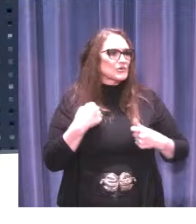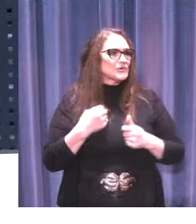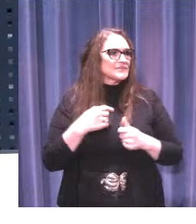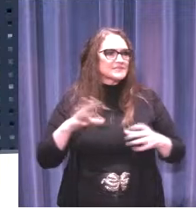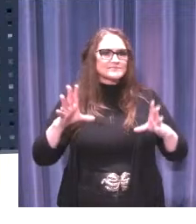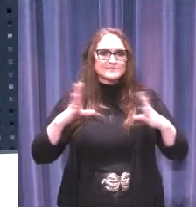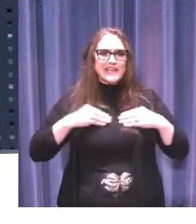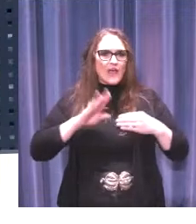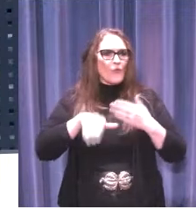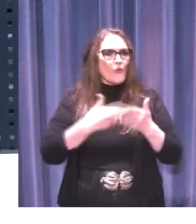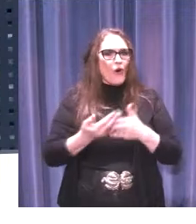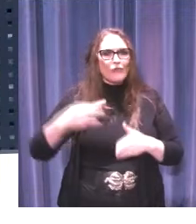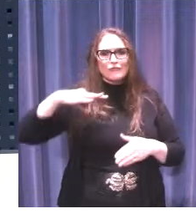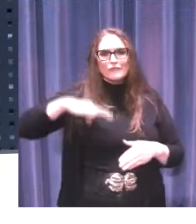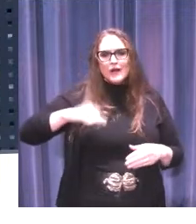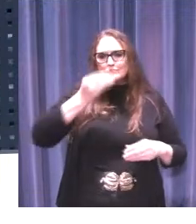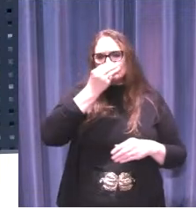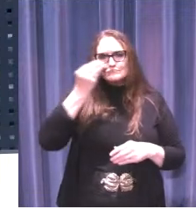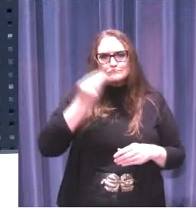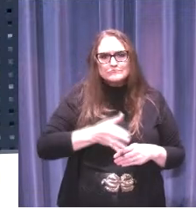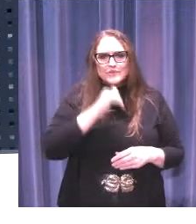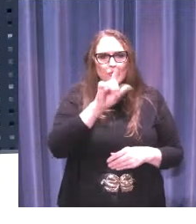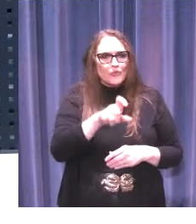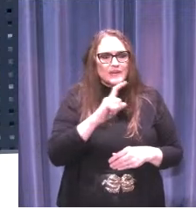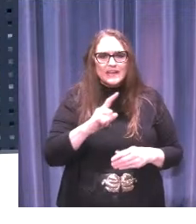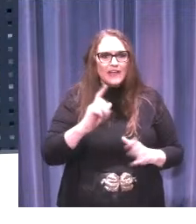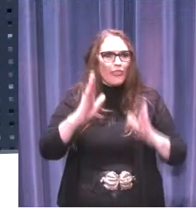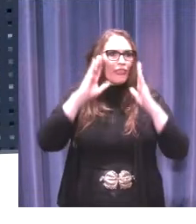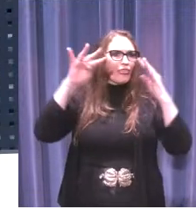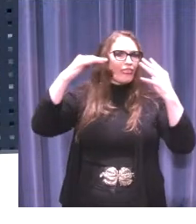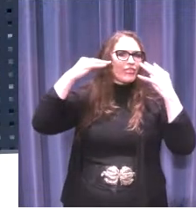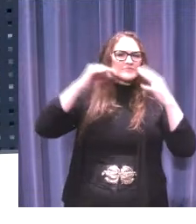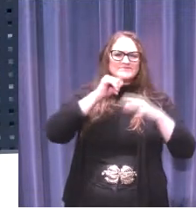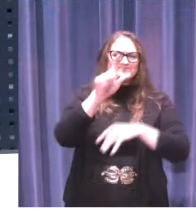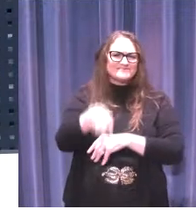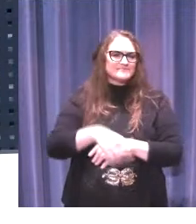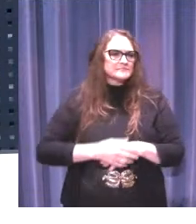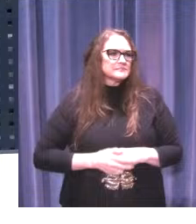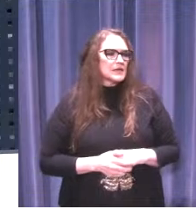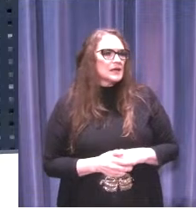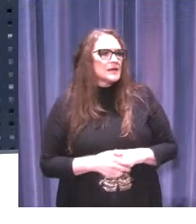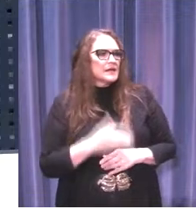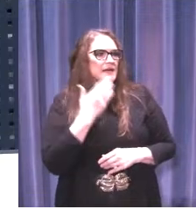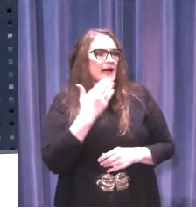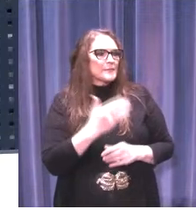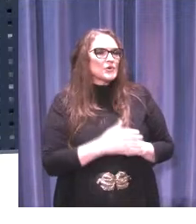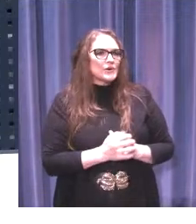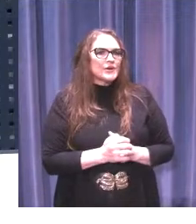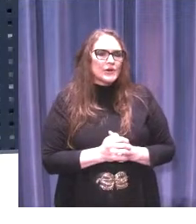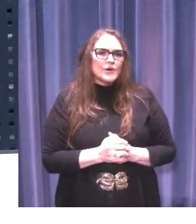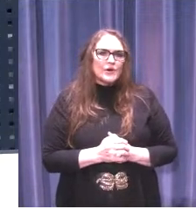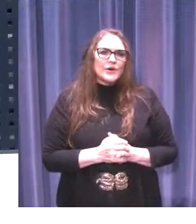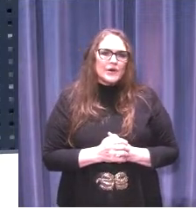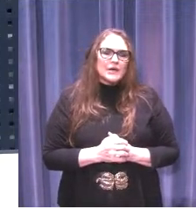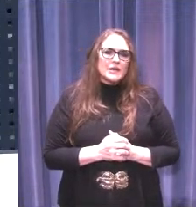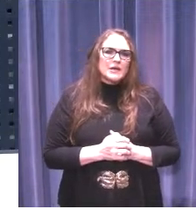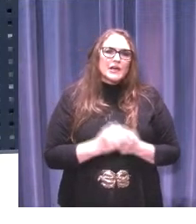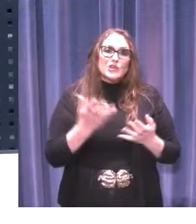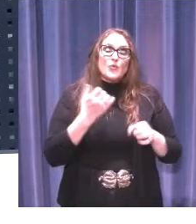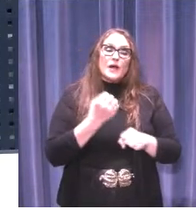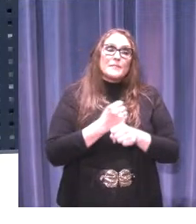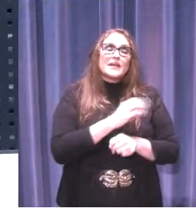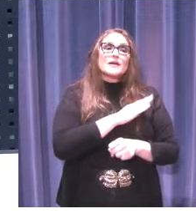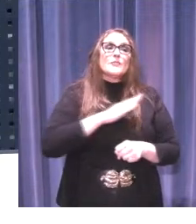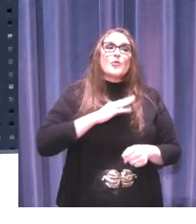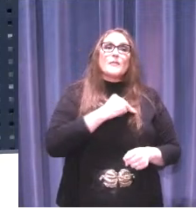the credit. I don't need any, I'm good. So, you know, you want to make the board